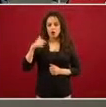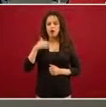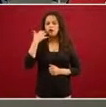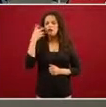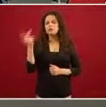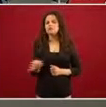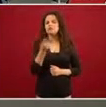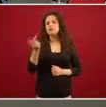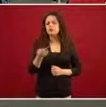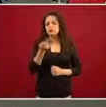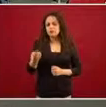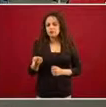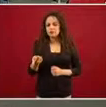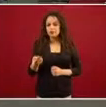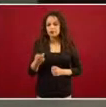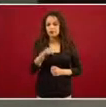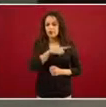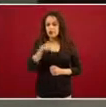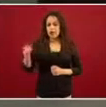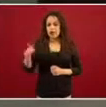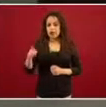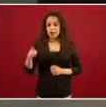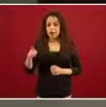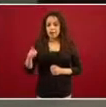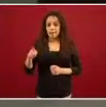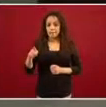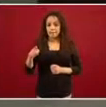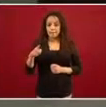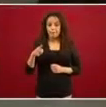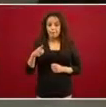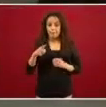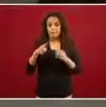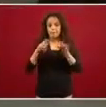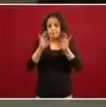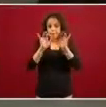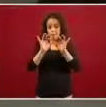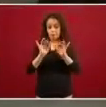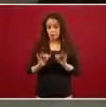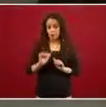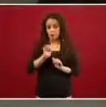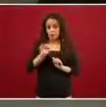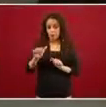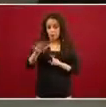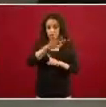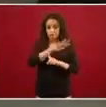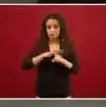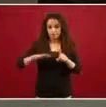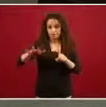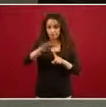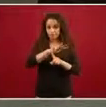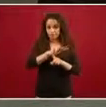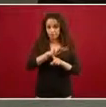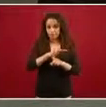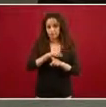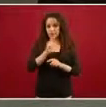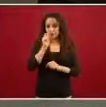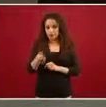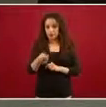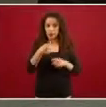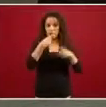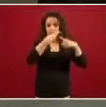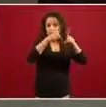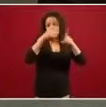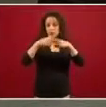Dr. Alomia, I want to ask you if the population base that you were talking about is the answer to